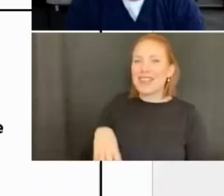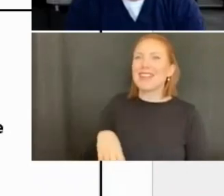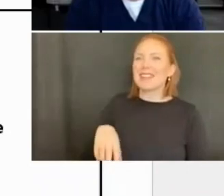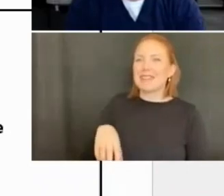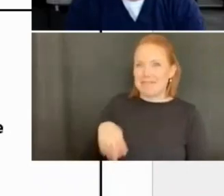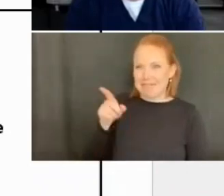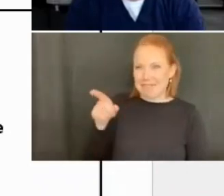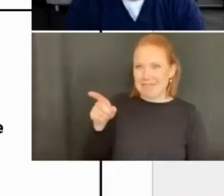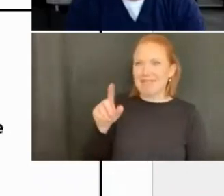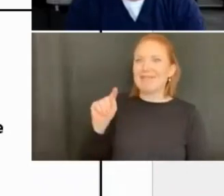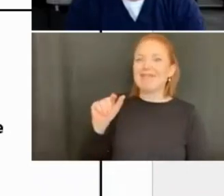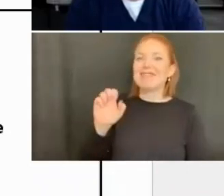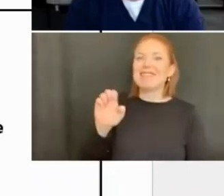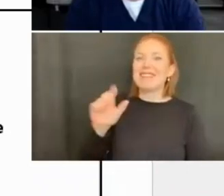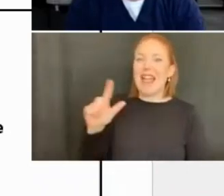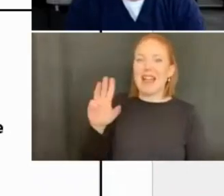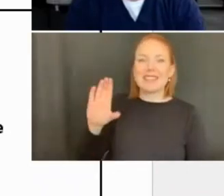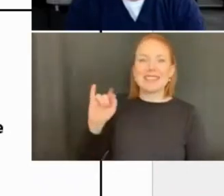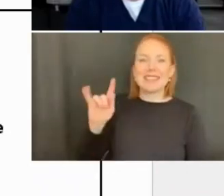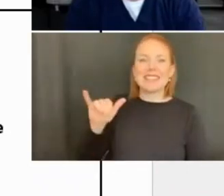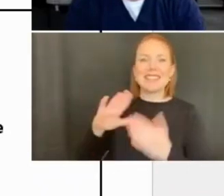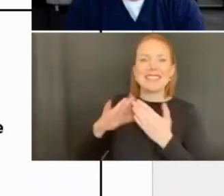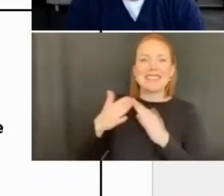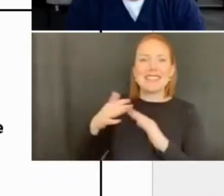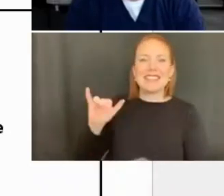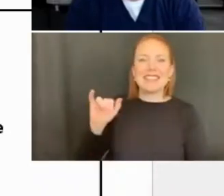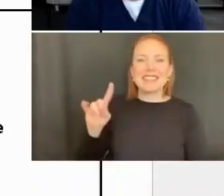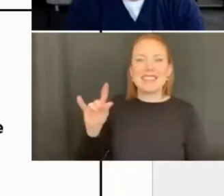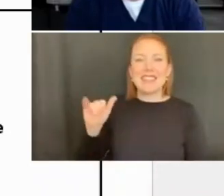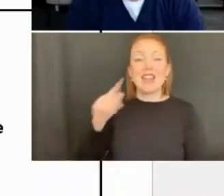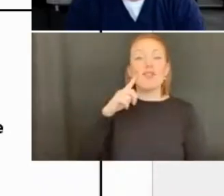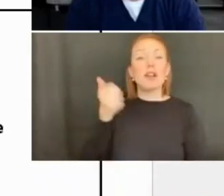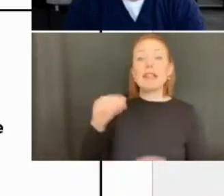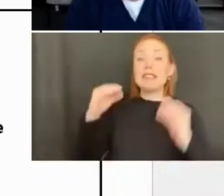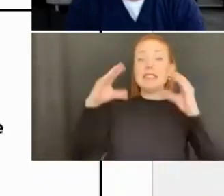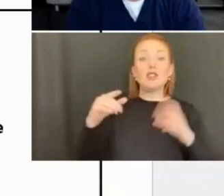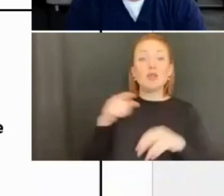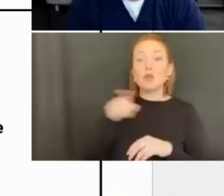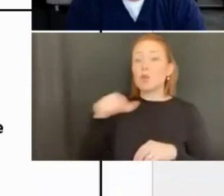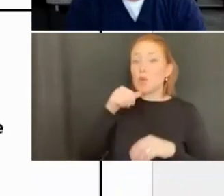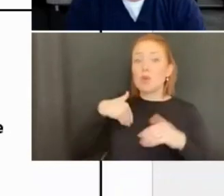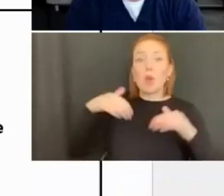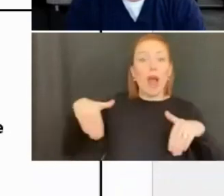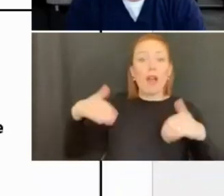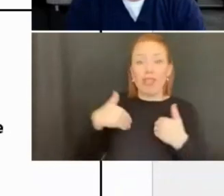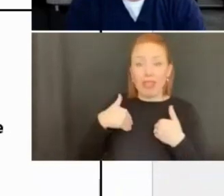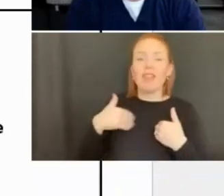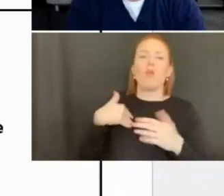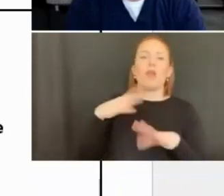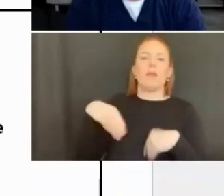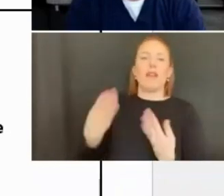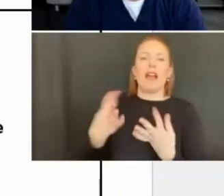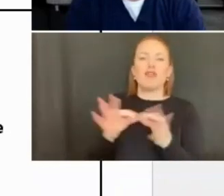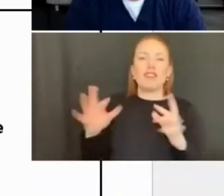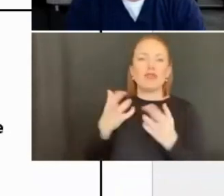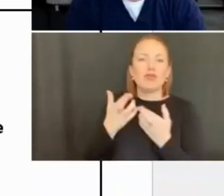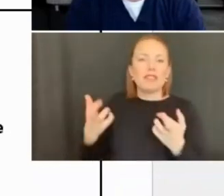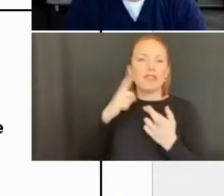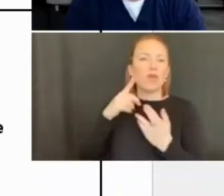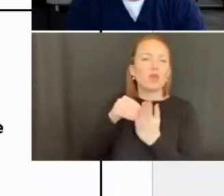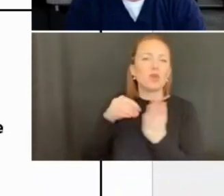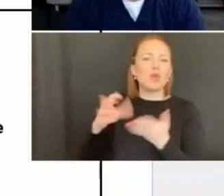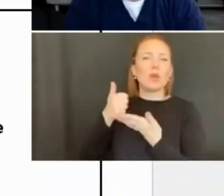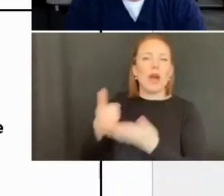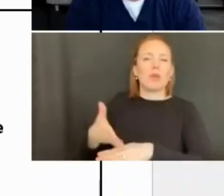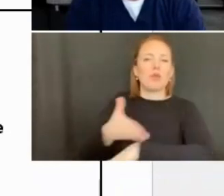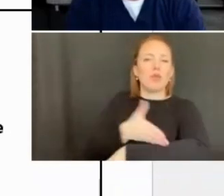Indiana. Thank you. So for the teachers who don't have this yet, we love to give out free resources that help students with their communication skills. And we have